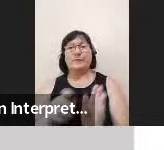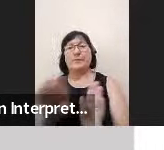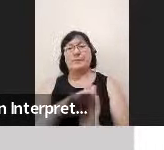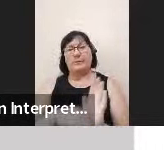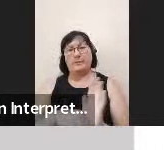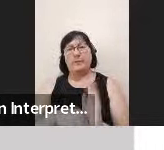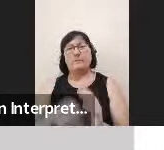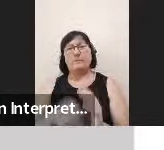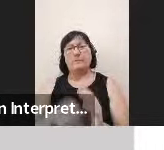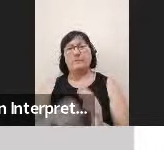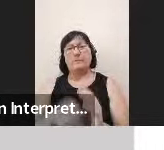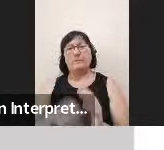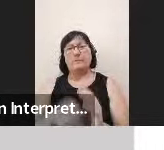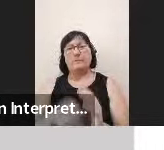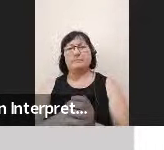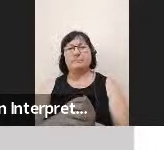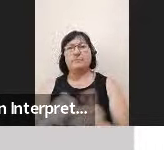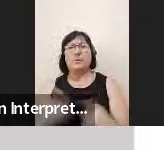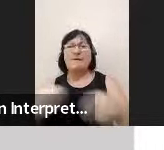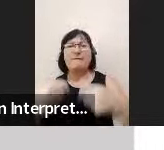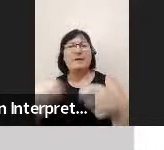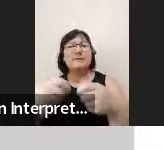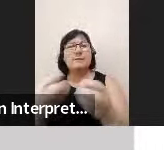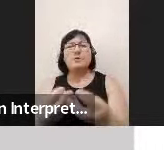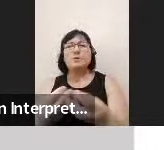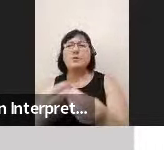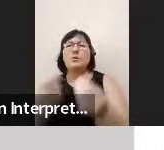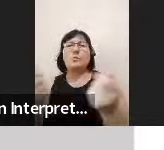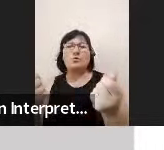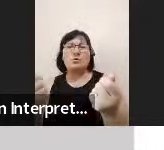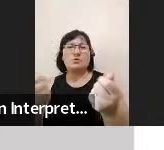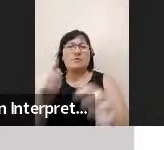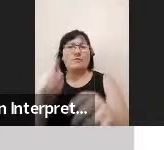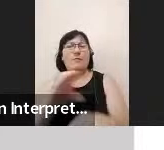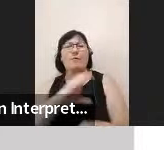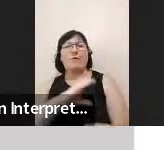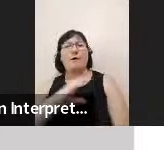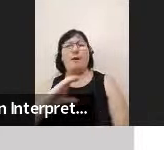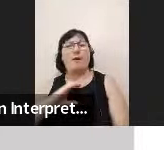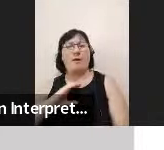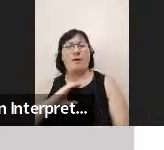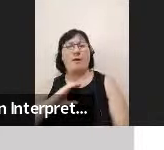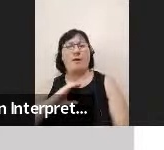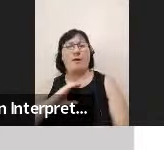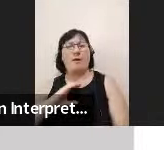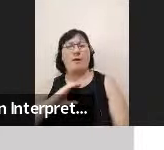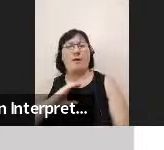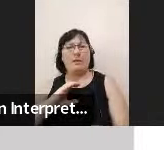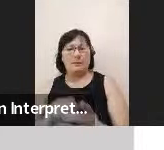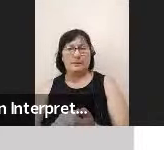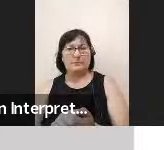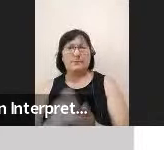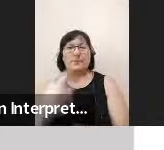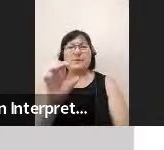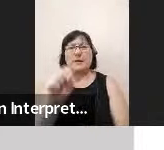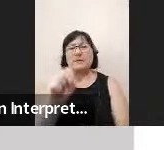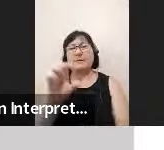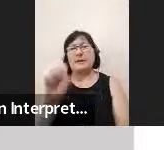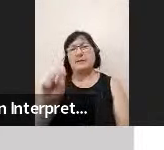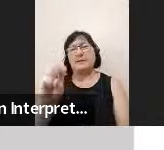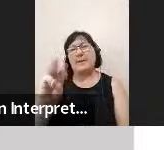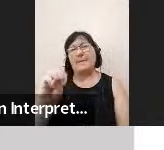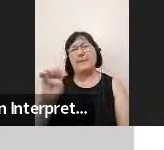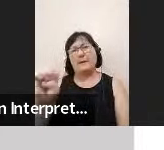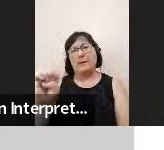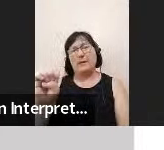and which is why we're here today. And I'm saying this because SMMEs, there've been an outcry. On those surveys, there've